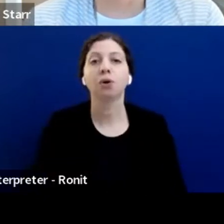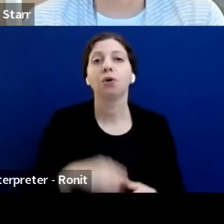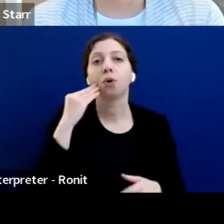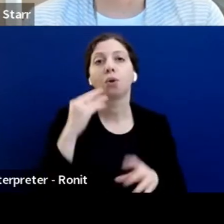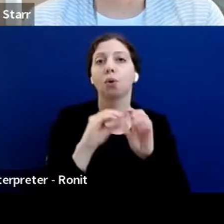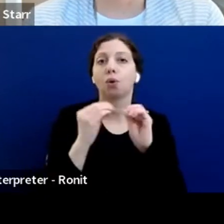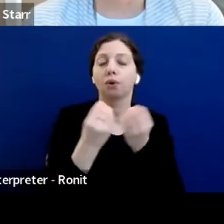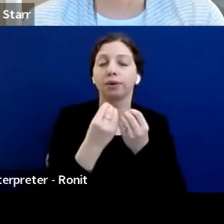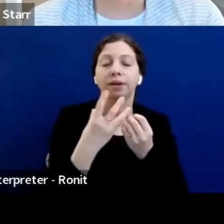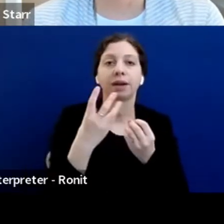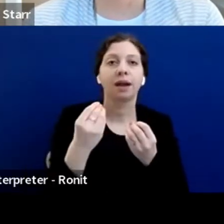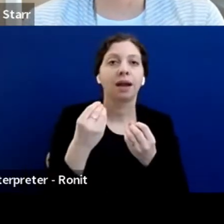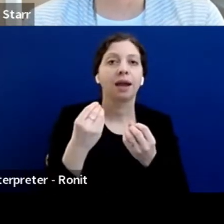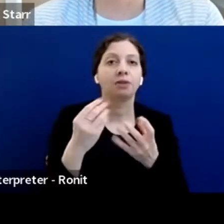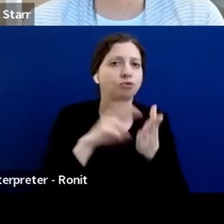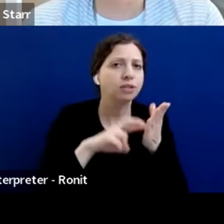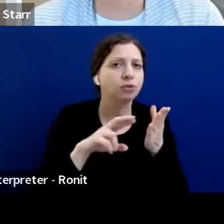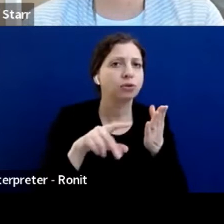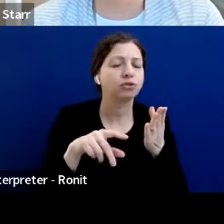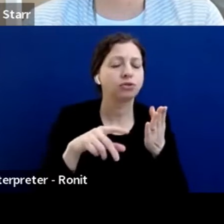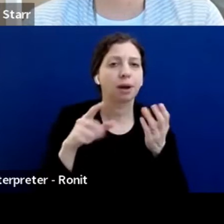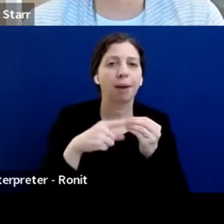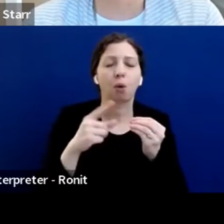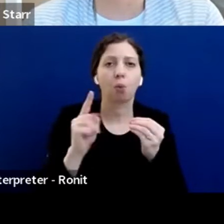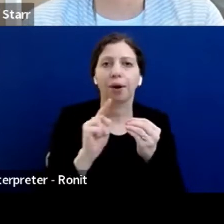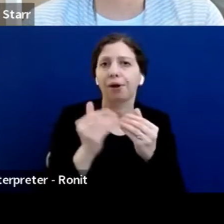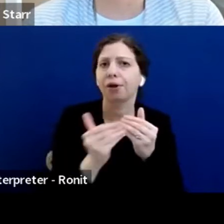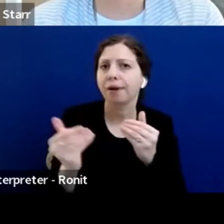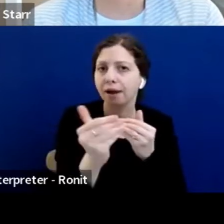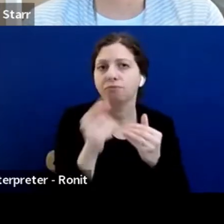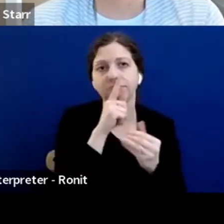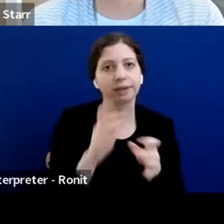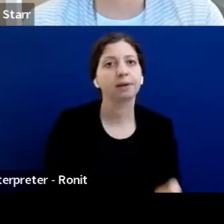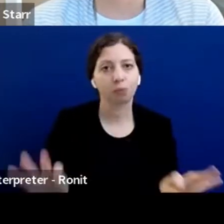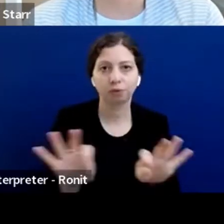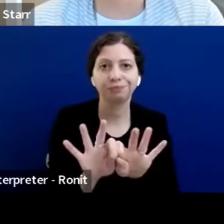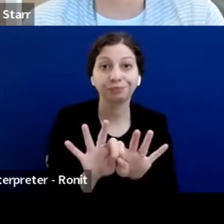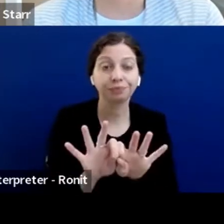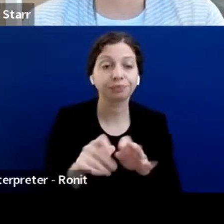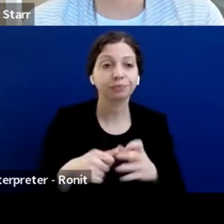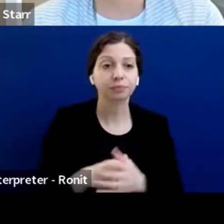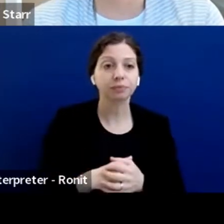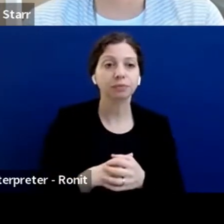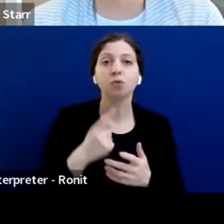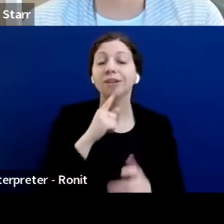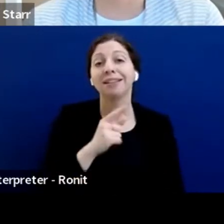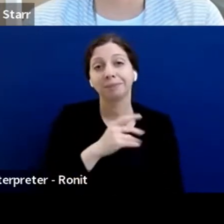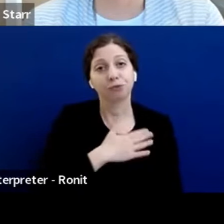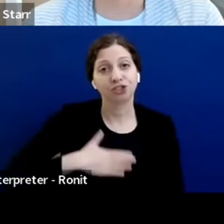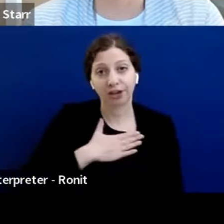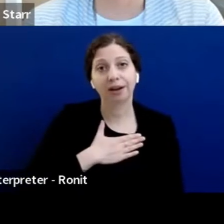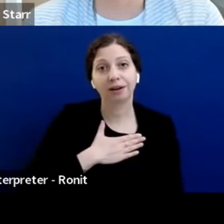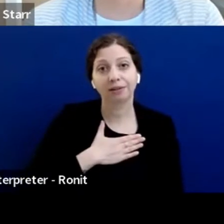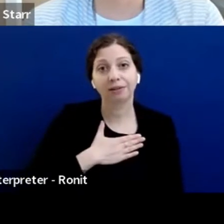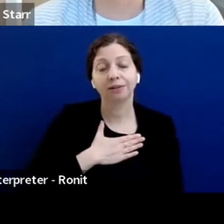research about where you're heading, I think, is also really, really important. We appreciate